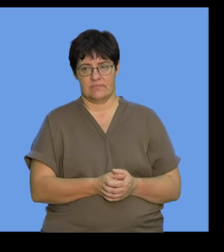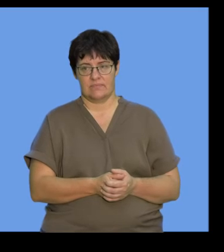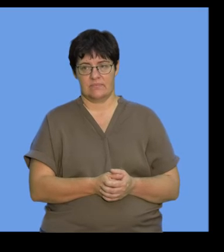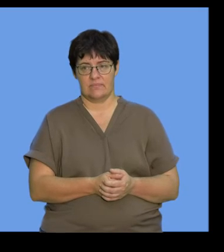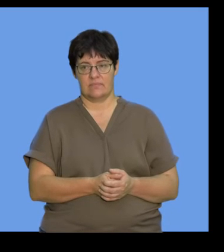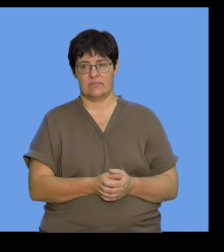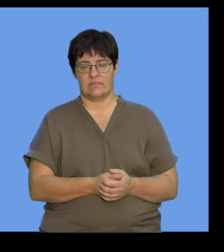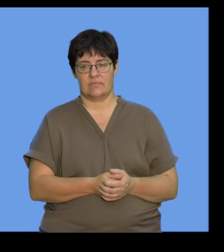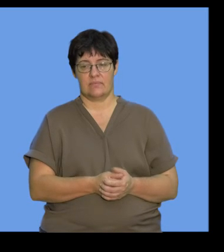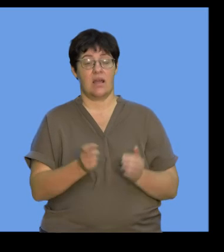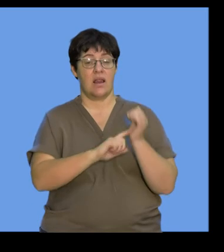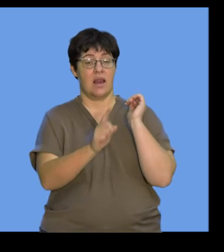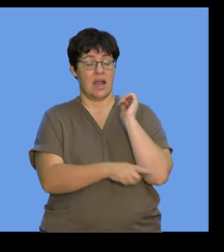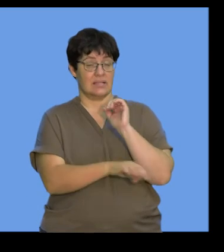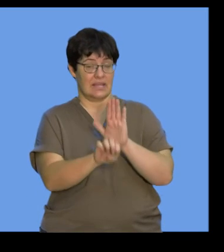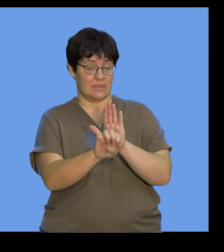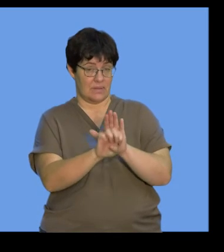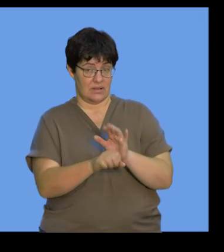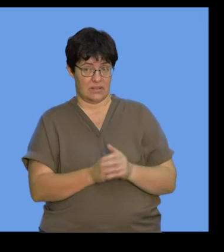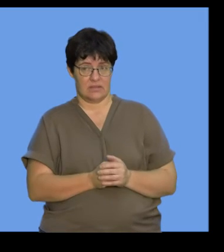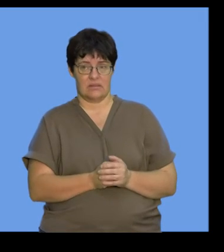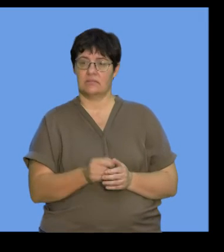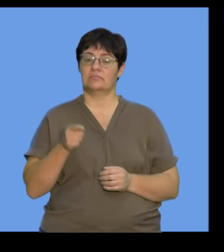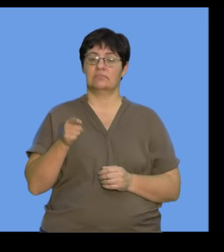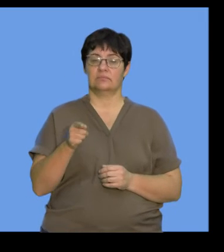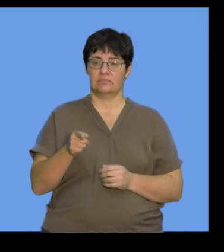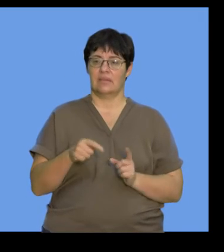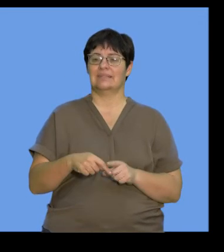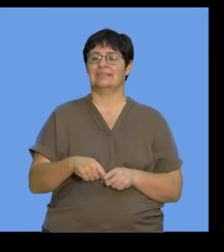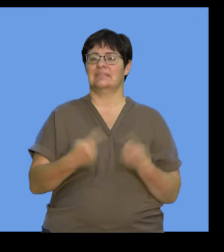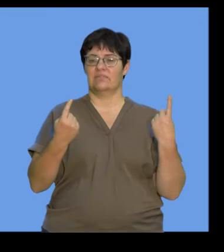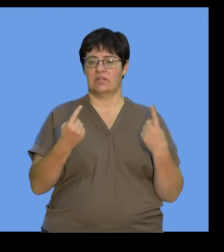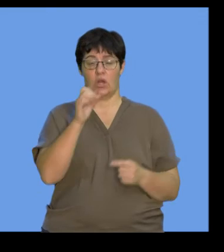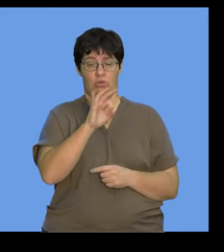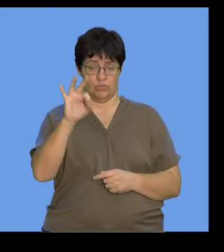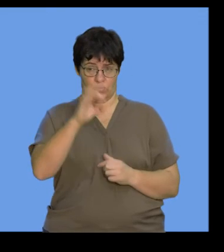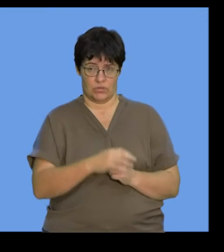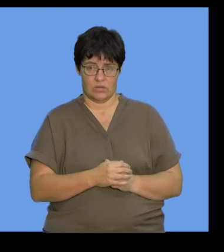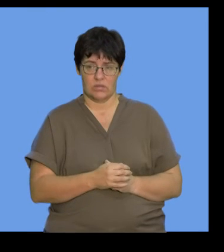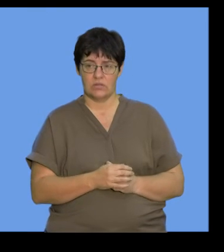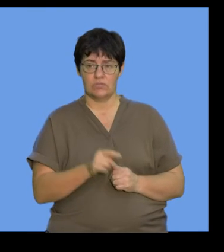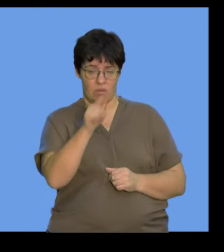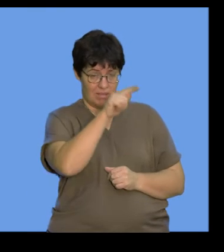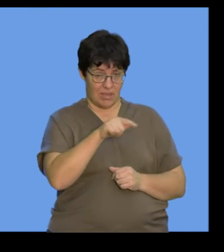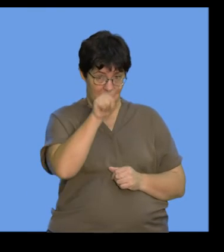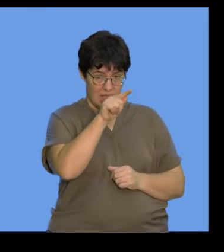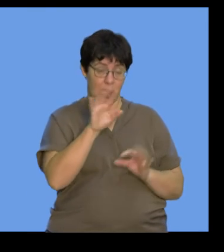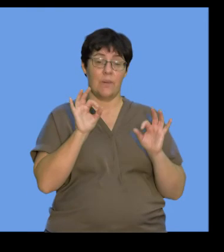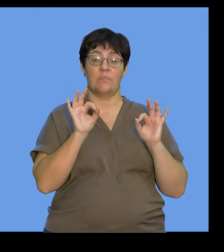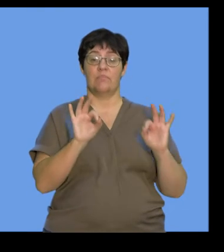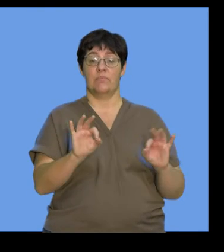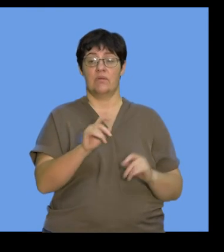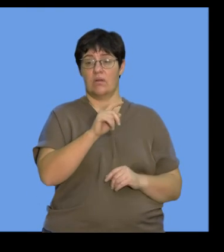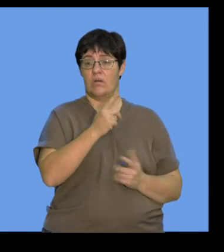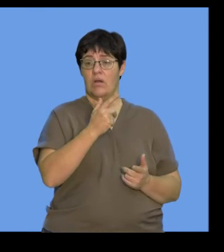final answer there. One last example, this is a difference of cubes, right? So you treat this,